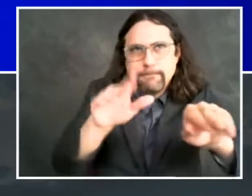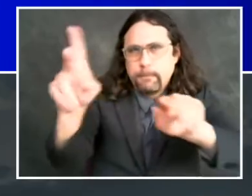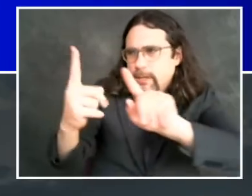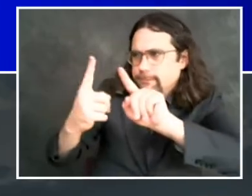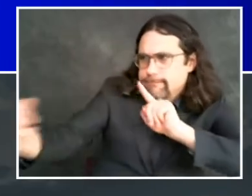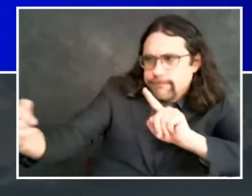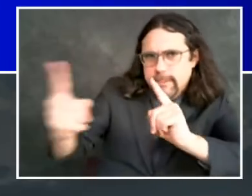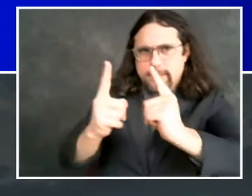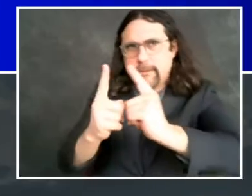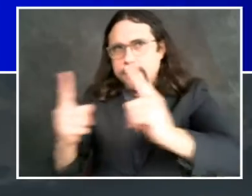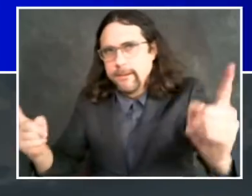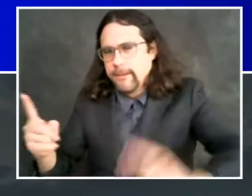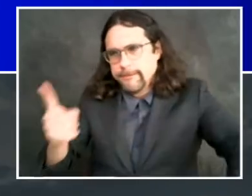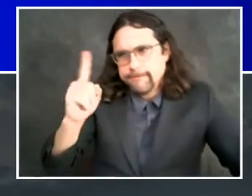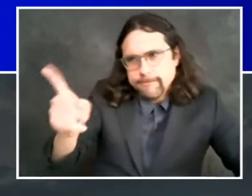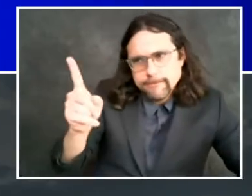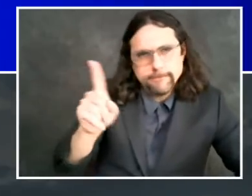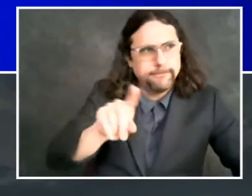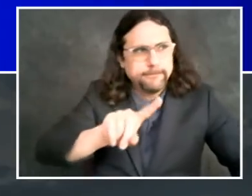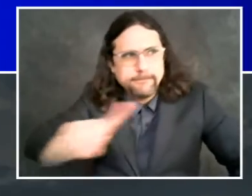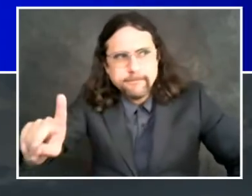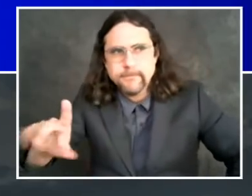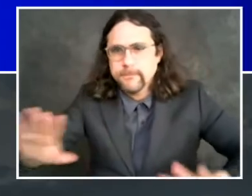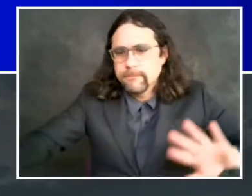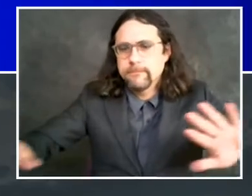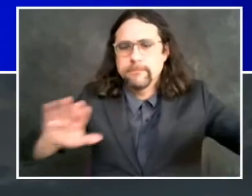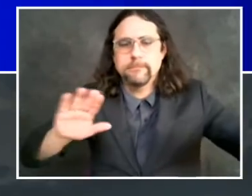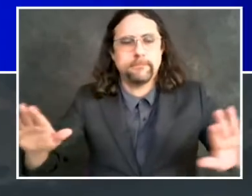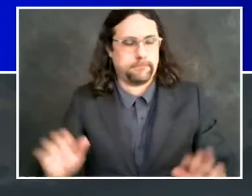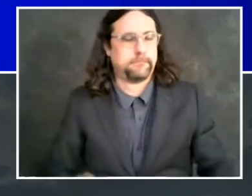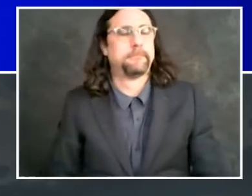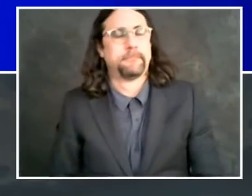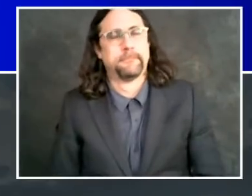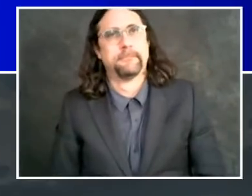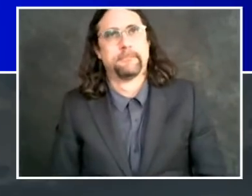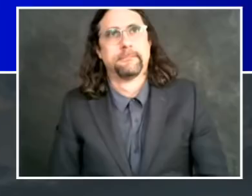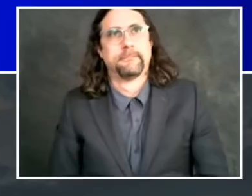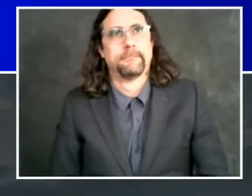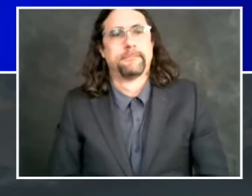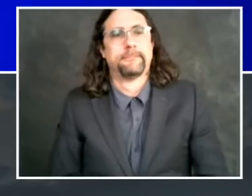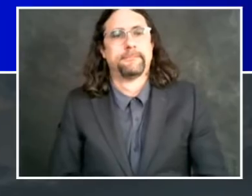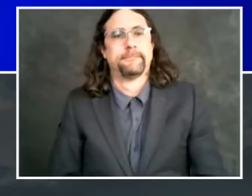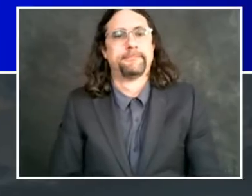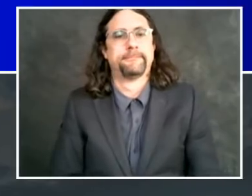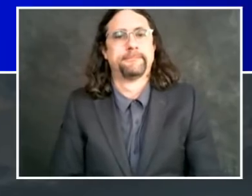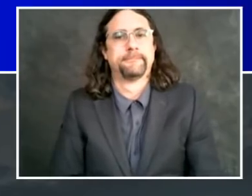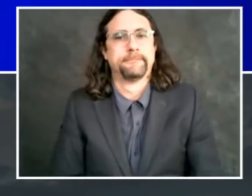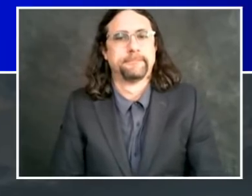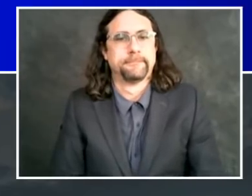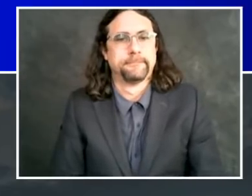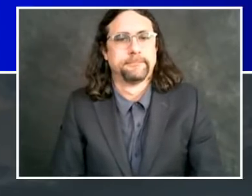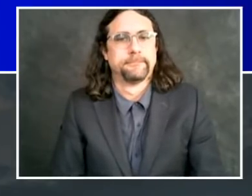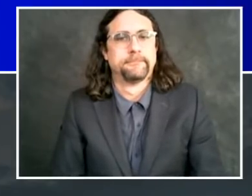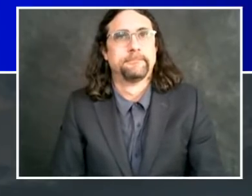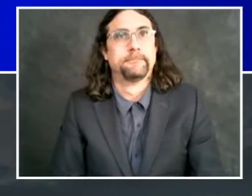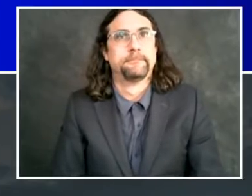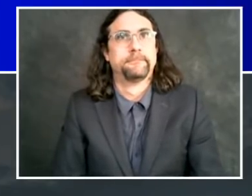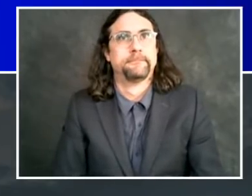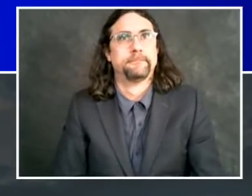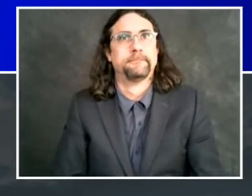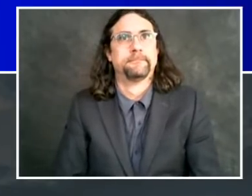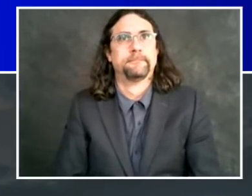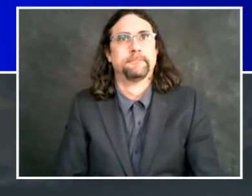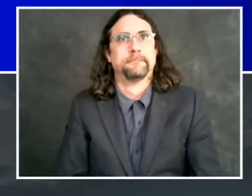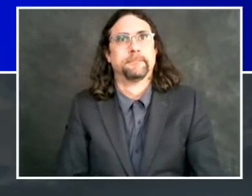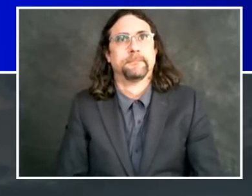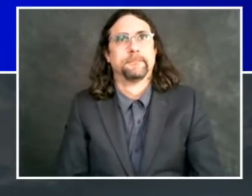At the same time, these public servants will have a lot of face coverings with them, and they'll be able to distribute them to anyone who